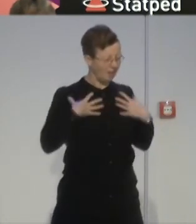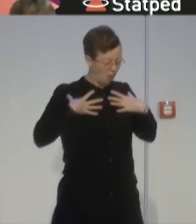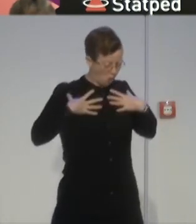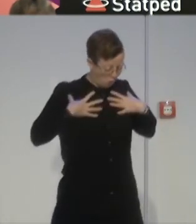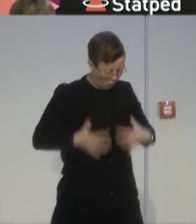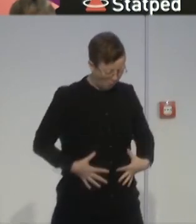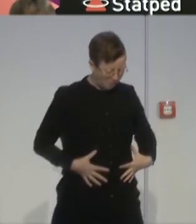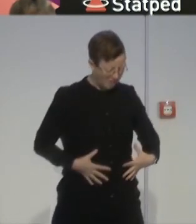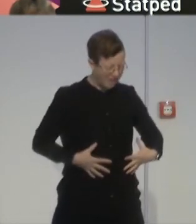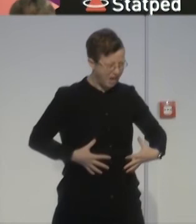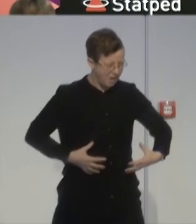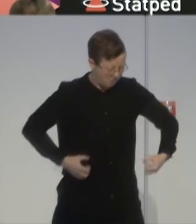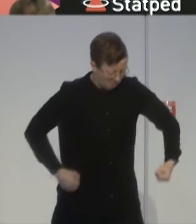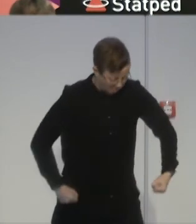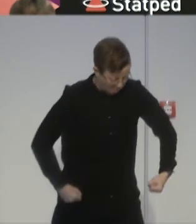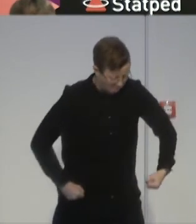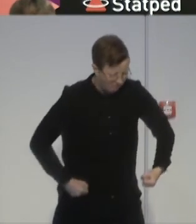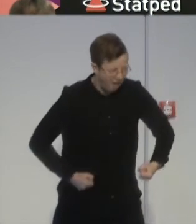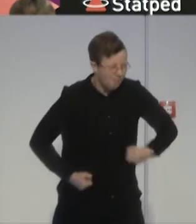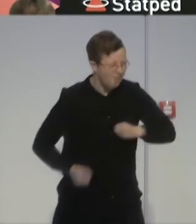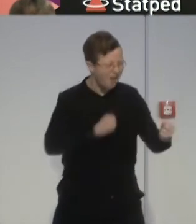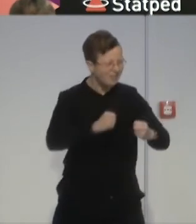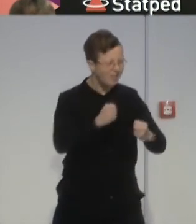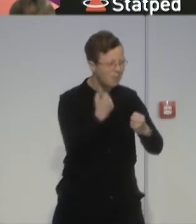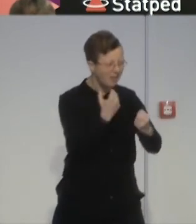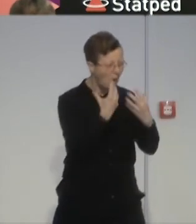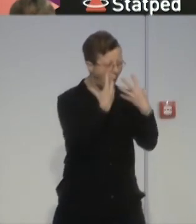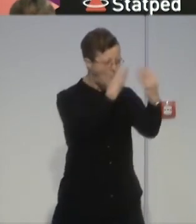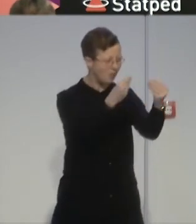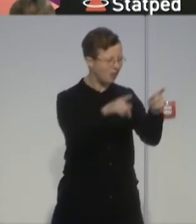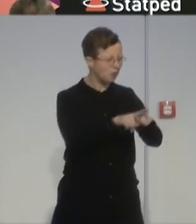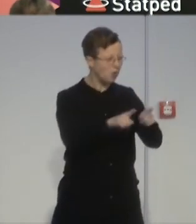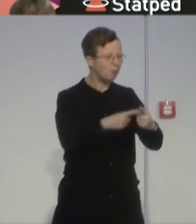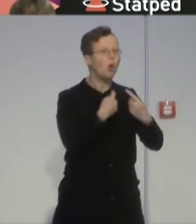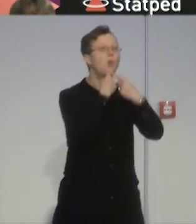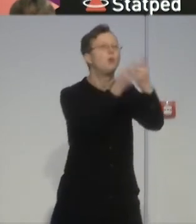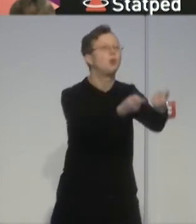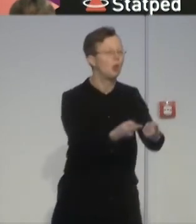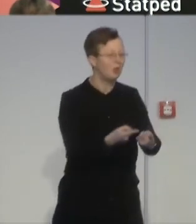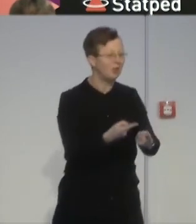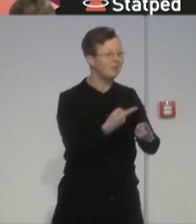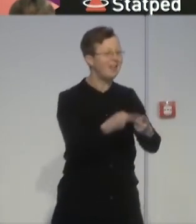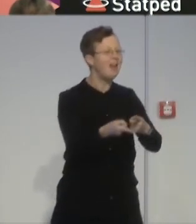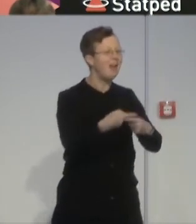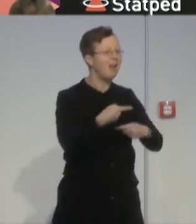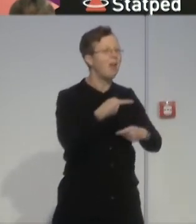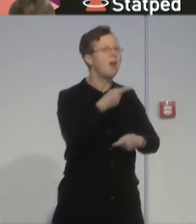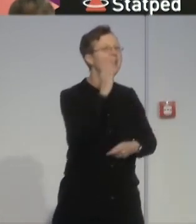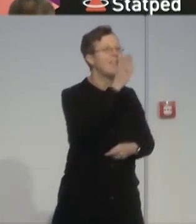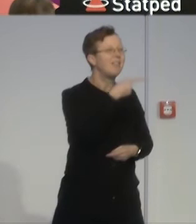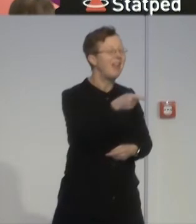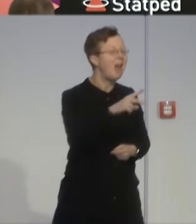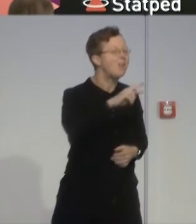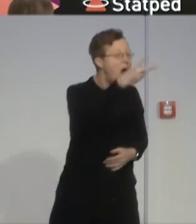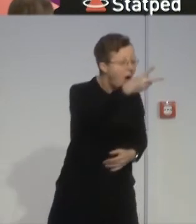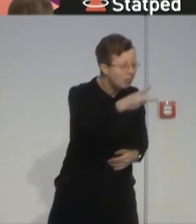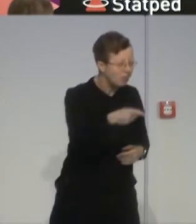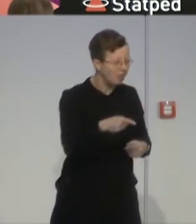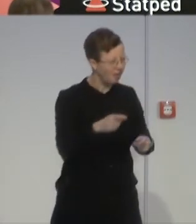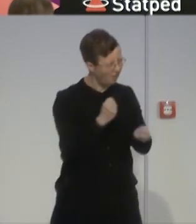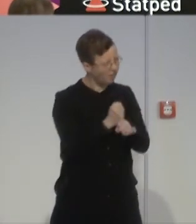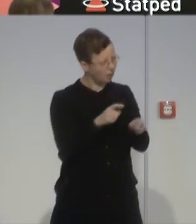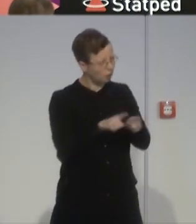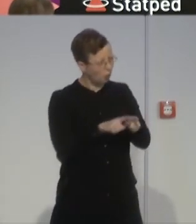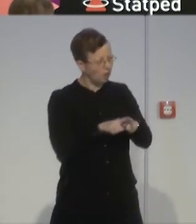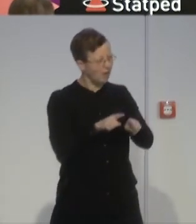bodily posture and movement is perceived as an utterance, as an other-directed utterance. At least that's how I perceive him,